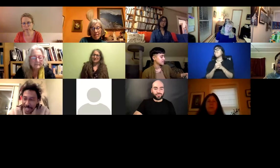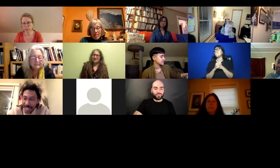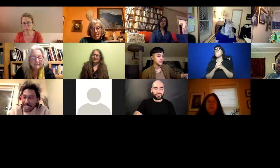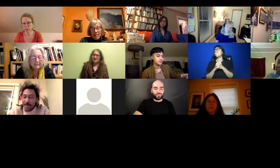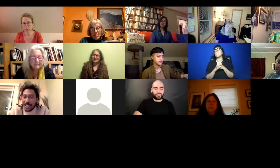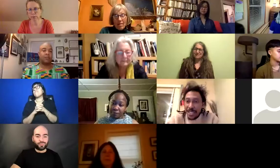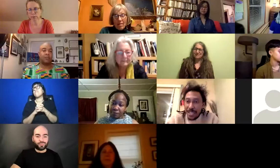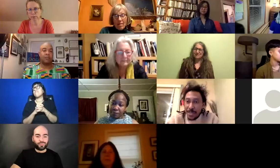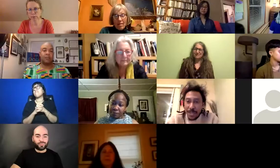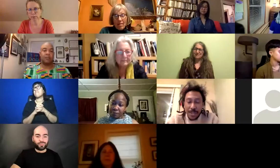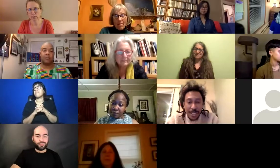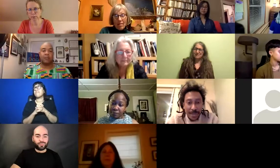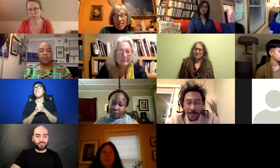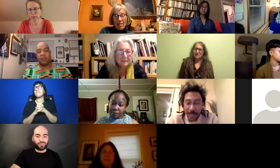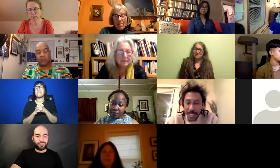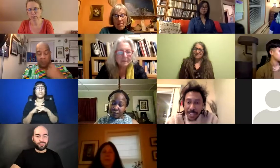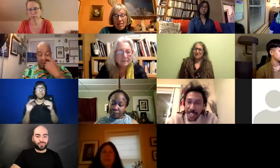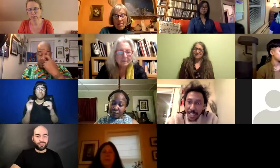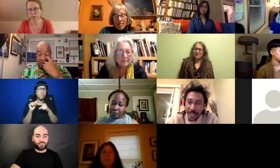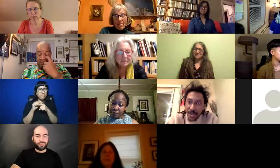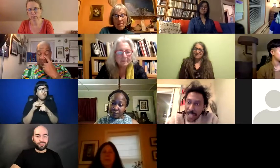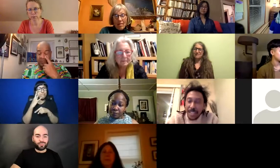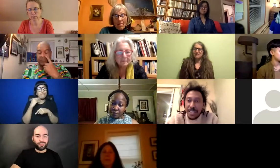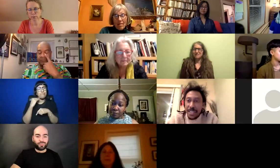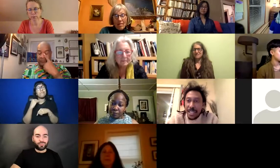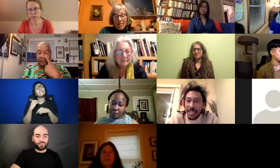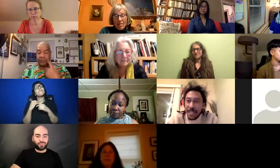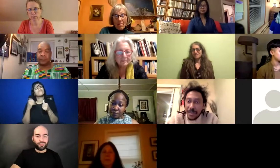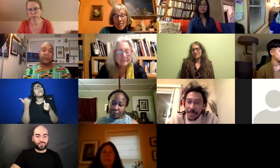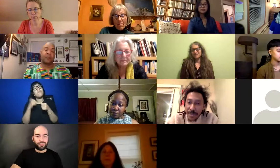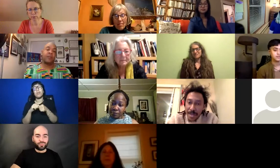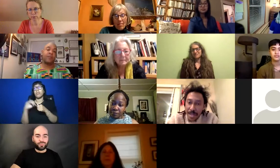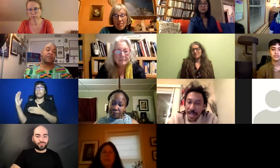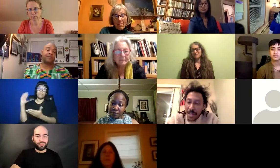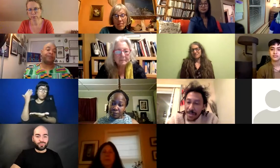my experience, because since I get to United States,